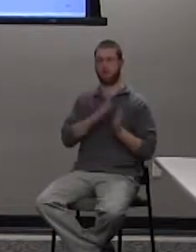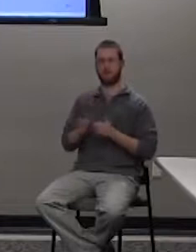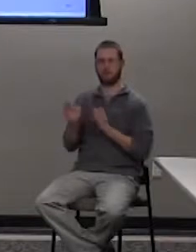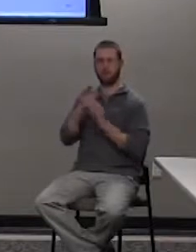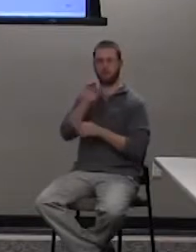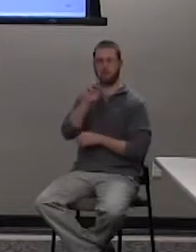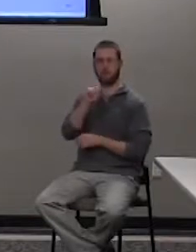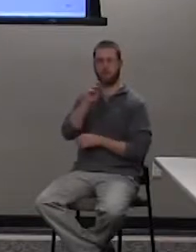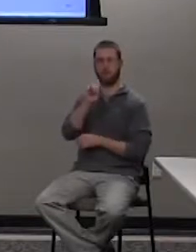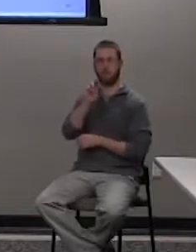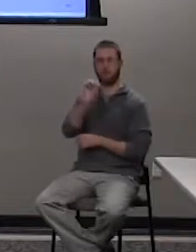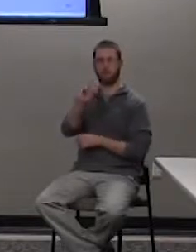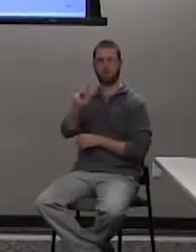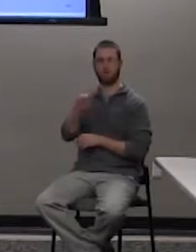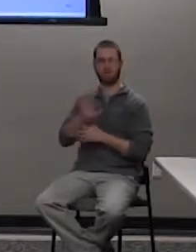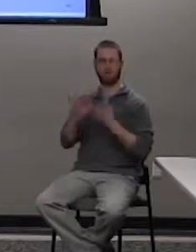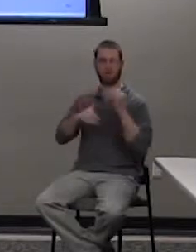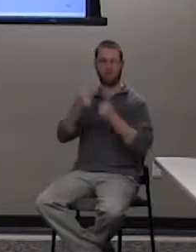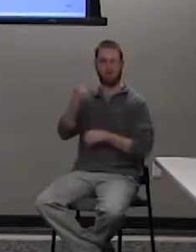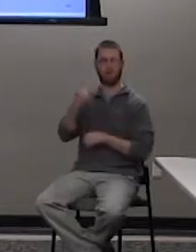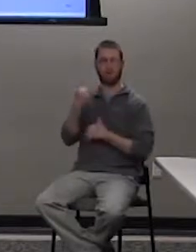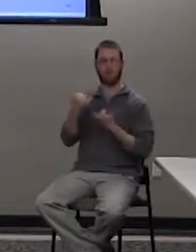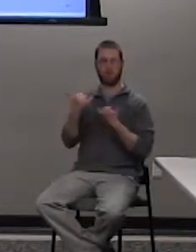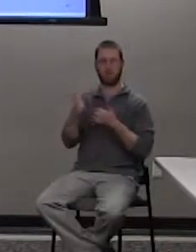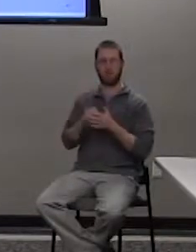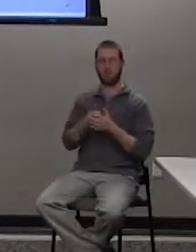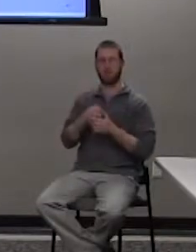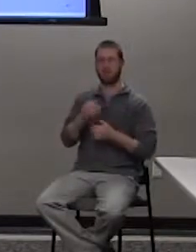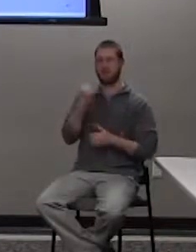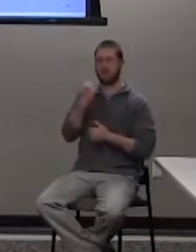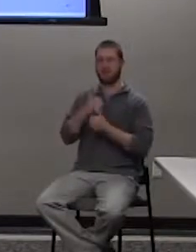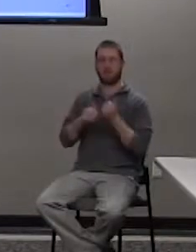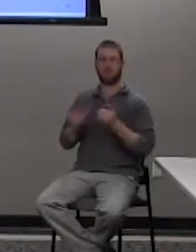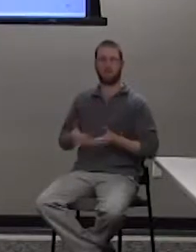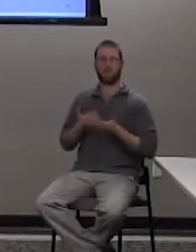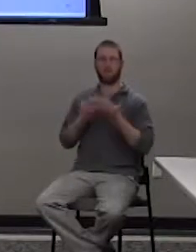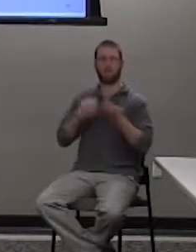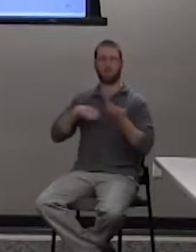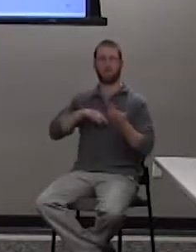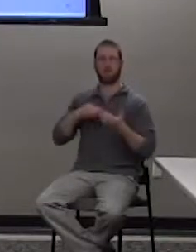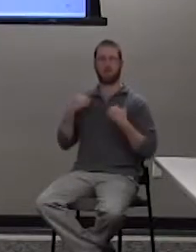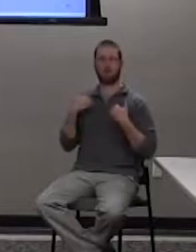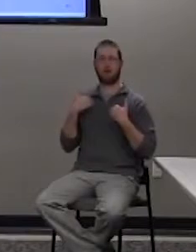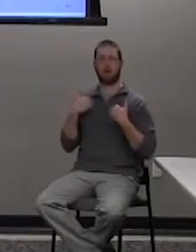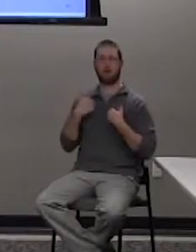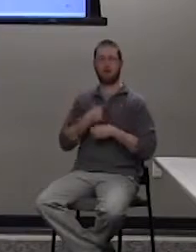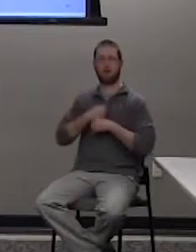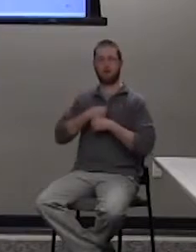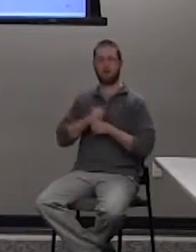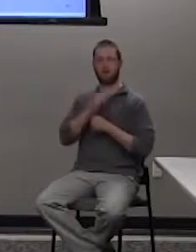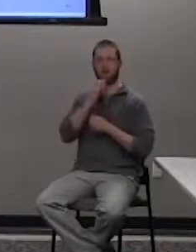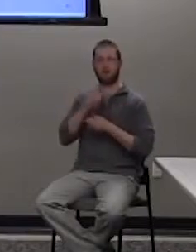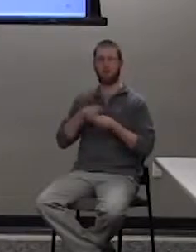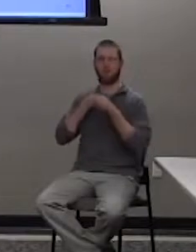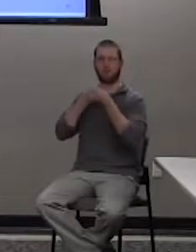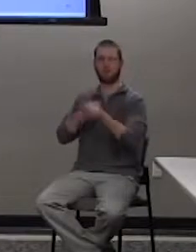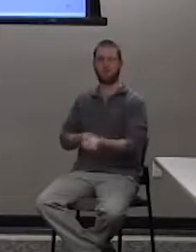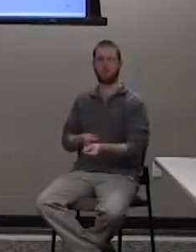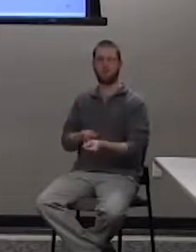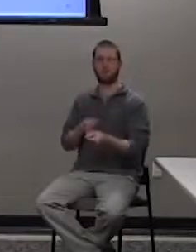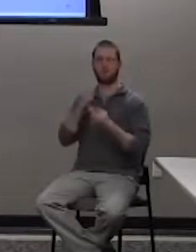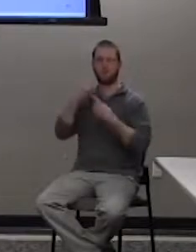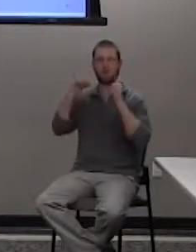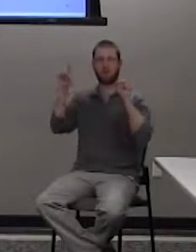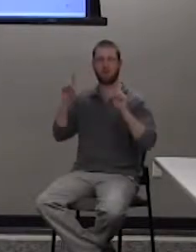here. And so we're going to be looking at what, if any, recommendations do we have on in creating a more efficient and effective